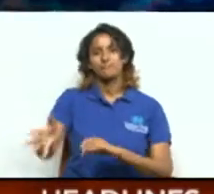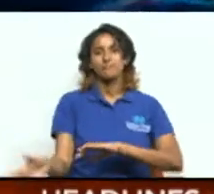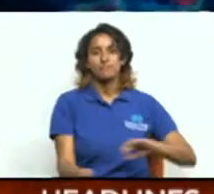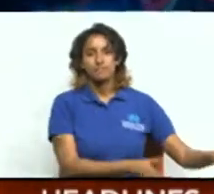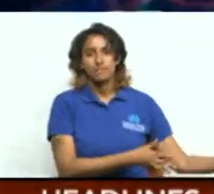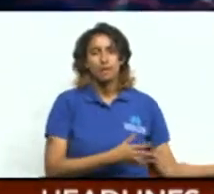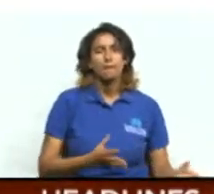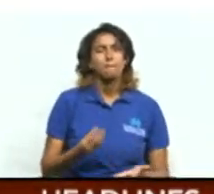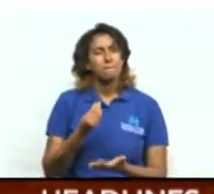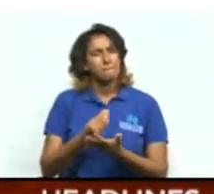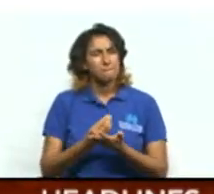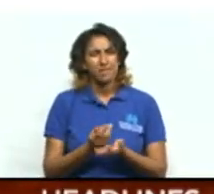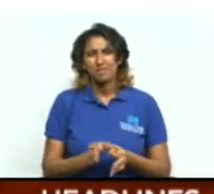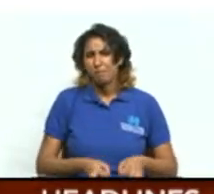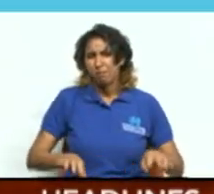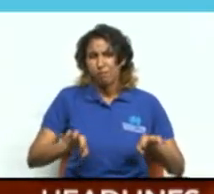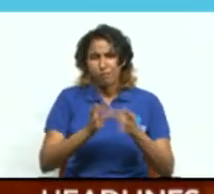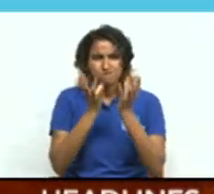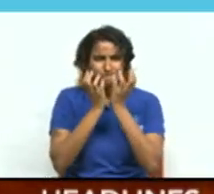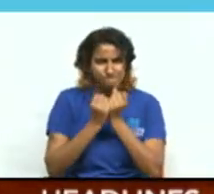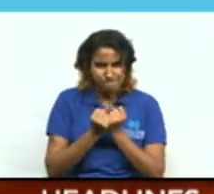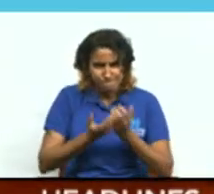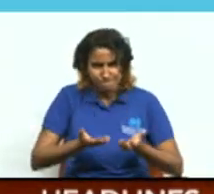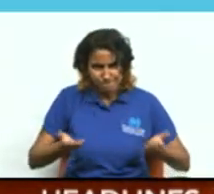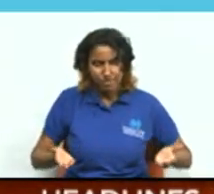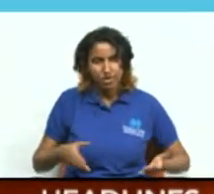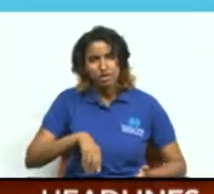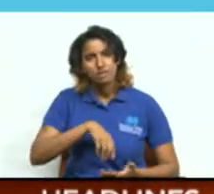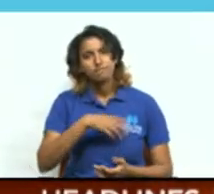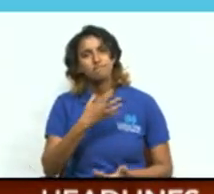Money Matters, brought to you by Answer Bank.